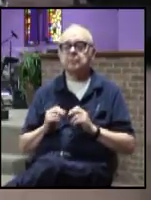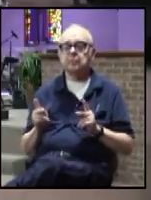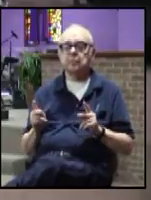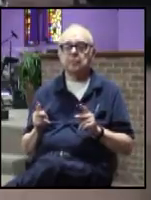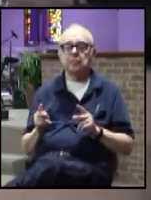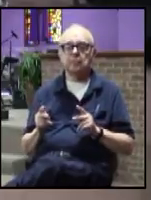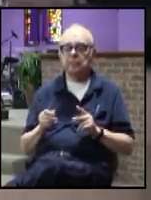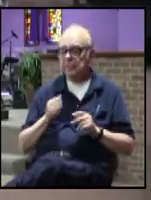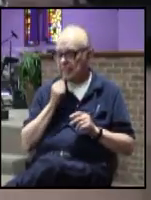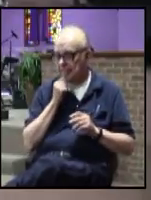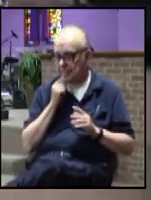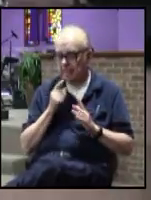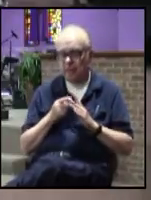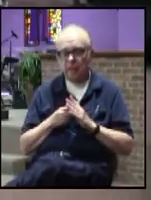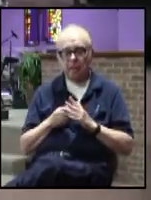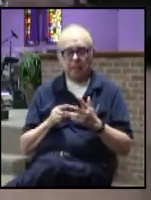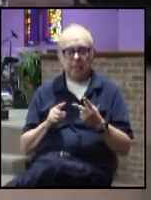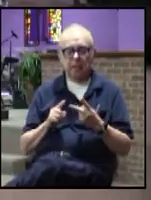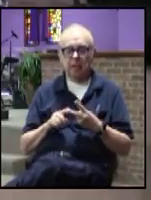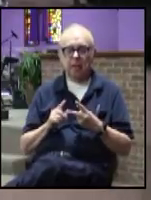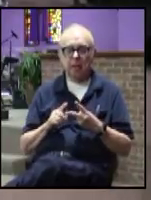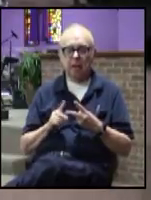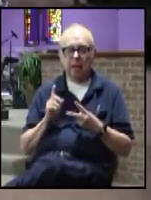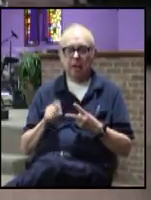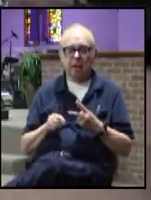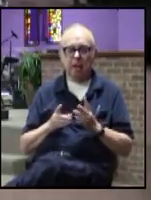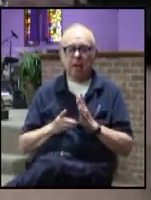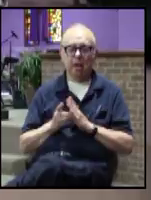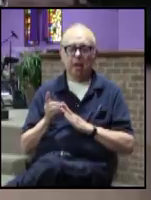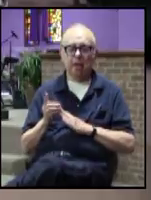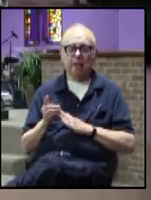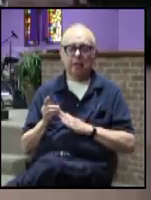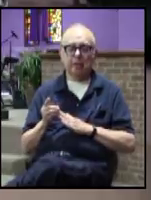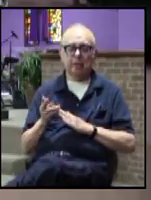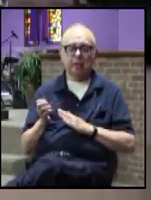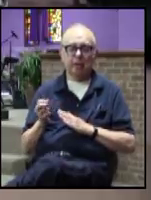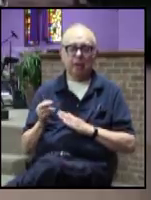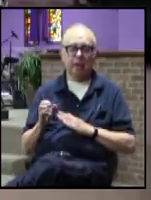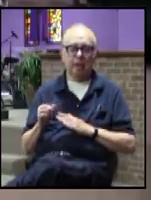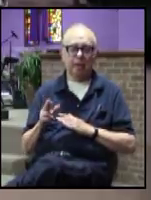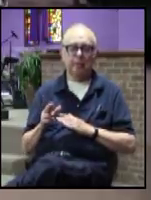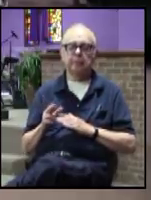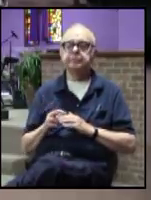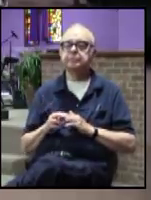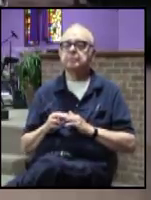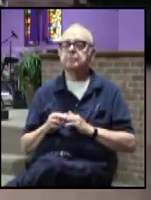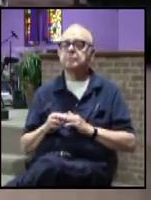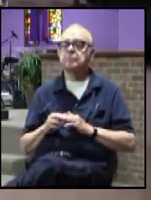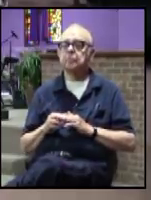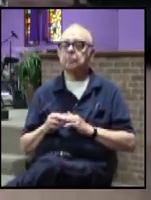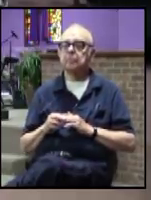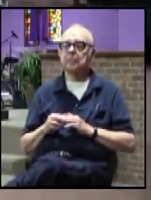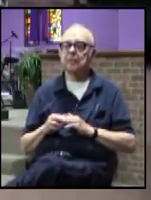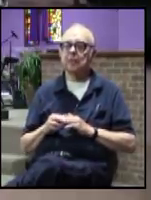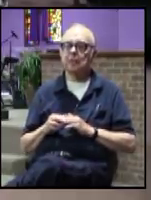it. Okay, so anyway, patience starts with wisdom. Number 2 is you need to develop a sense of humor.